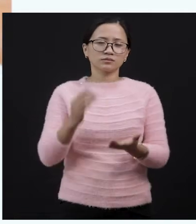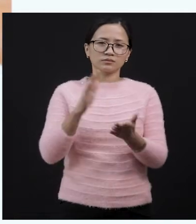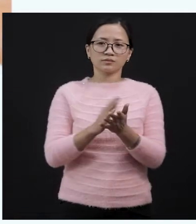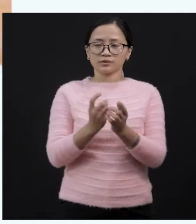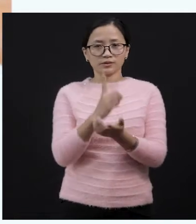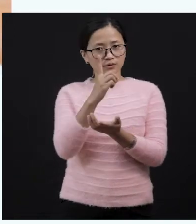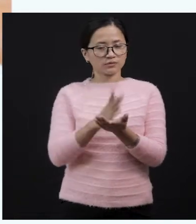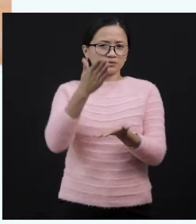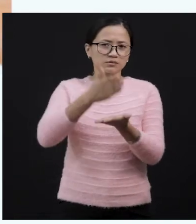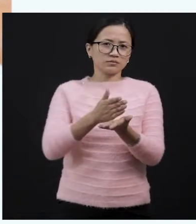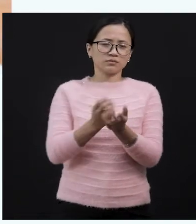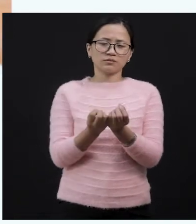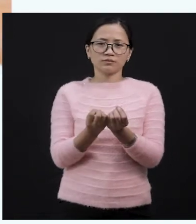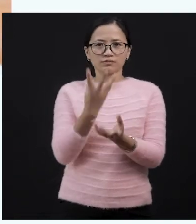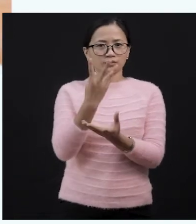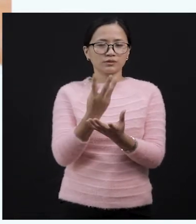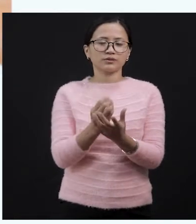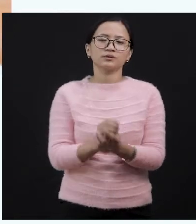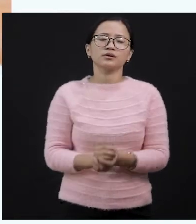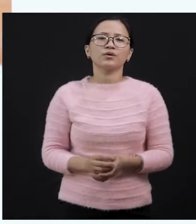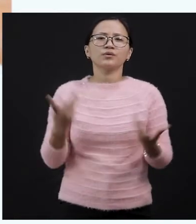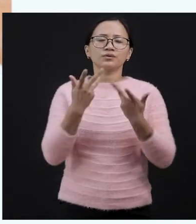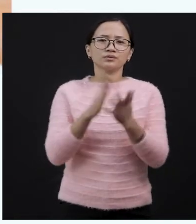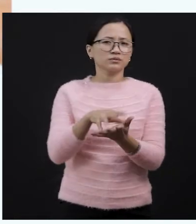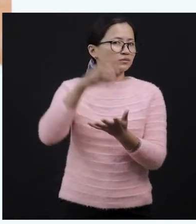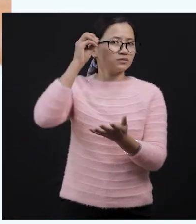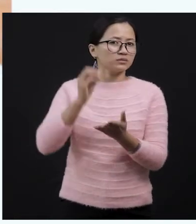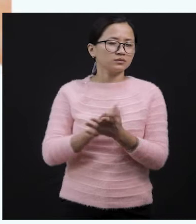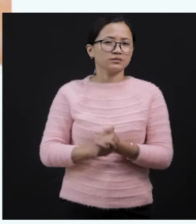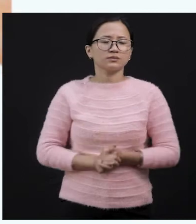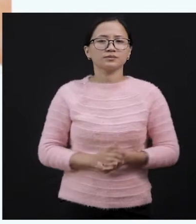stops burning. What do we learn from here?